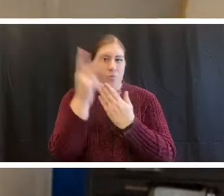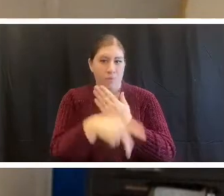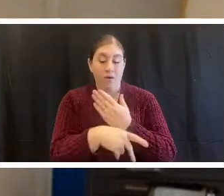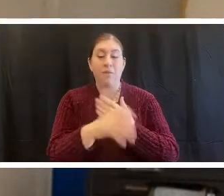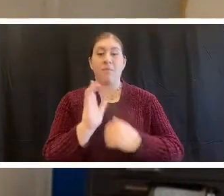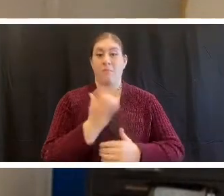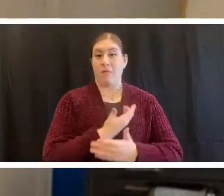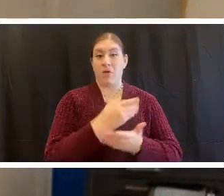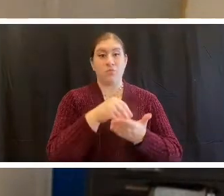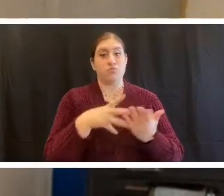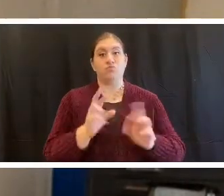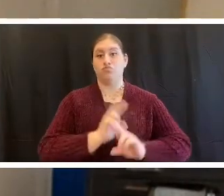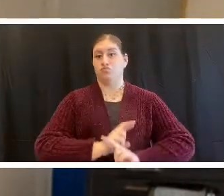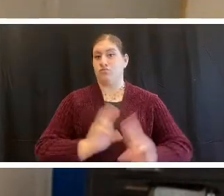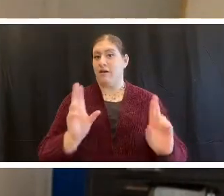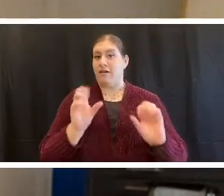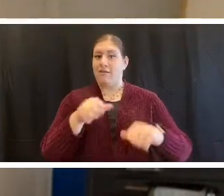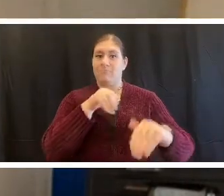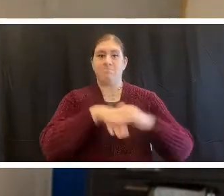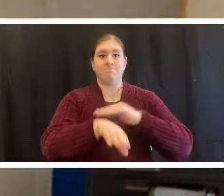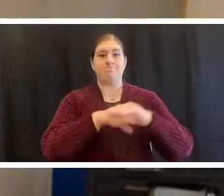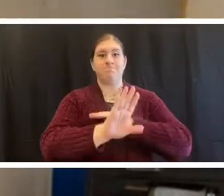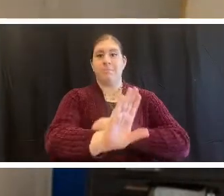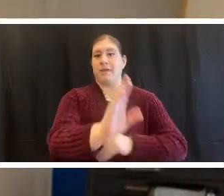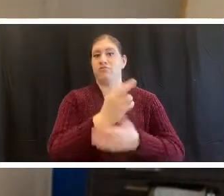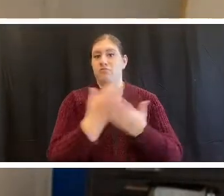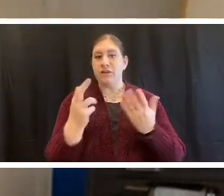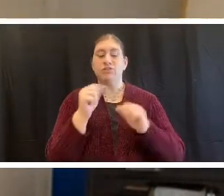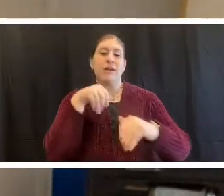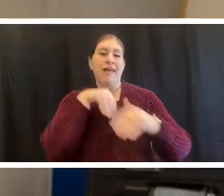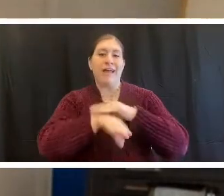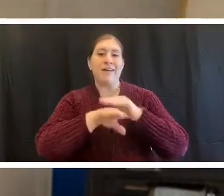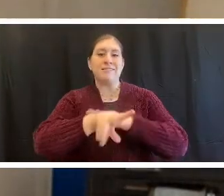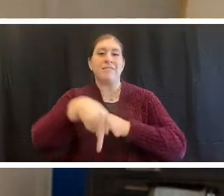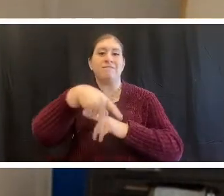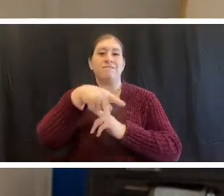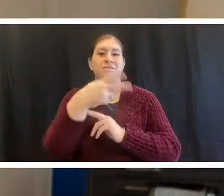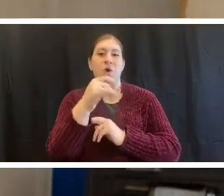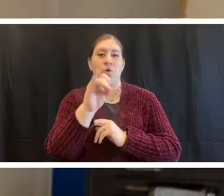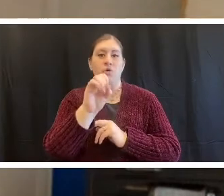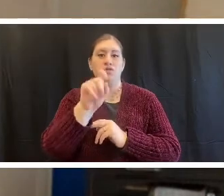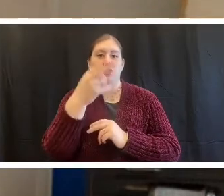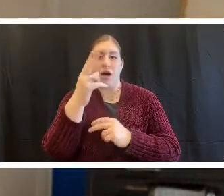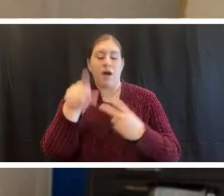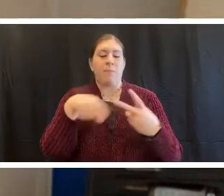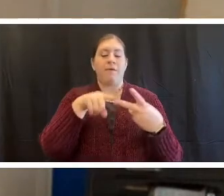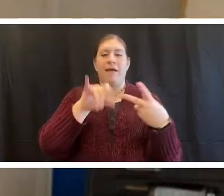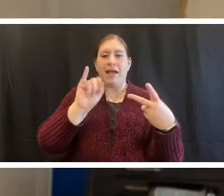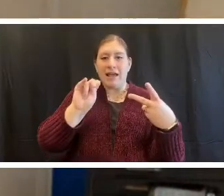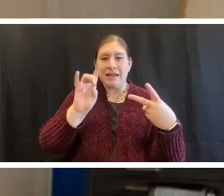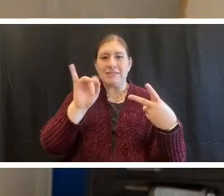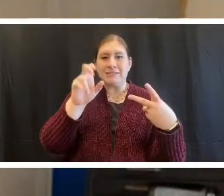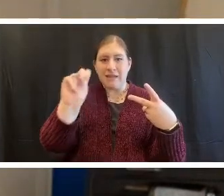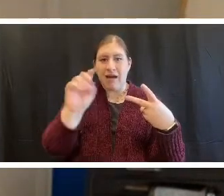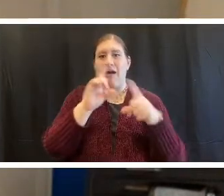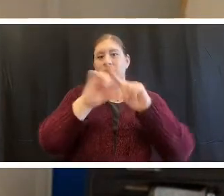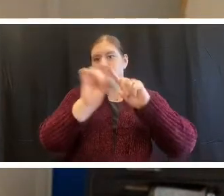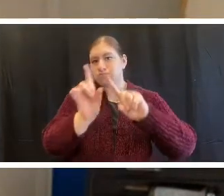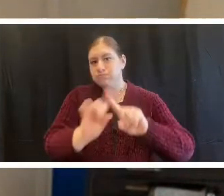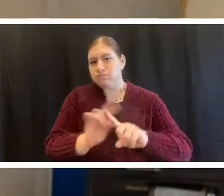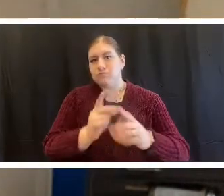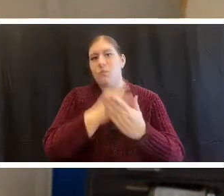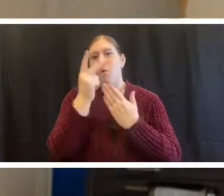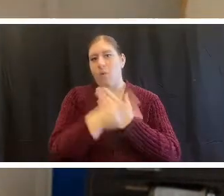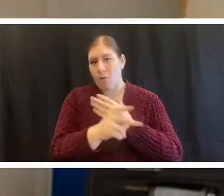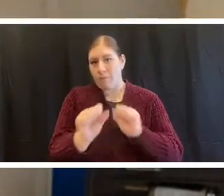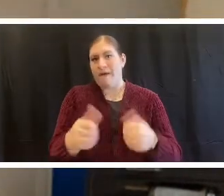so our students are able to access Photoshop, InDesign, and all those softwares that they're used to accessing.